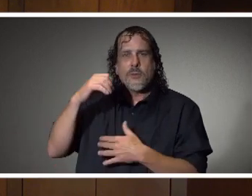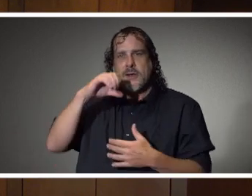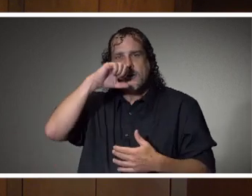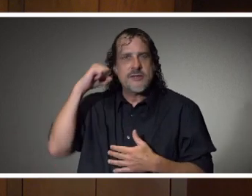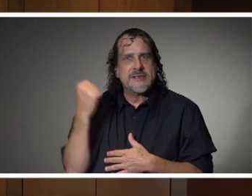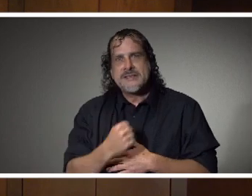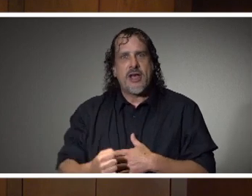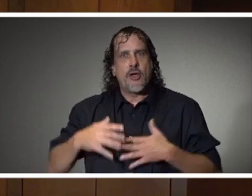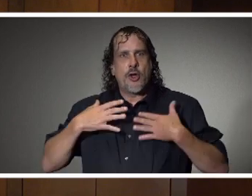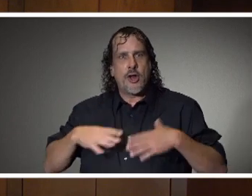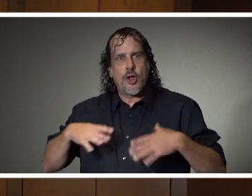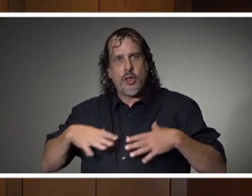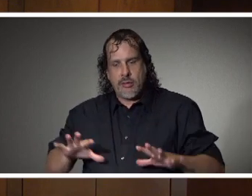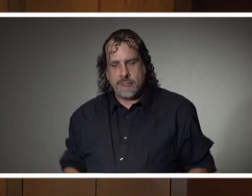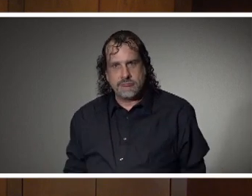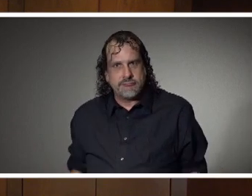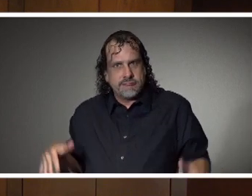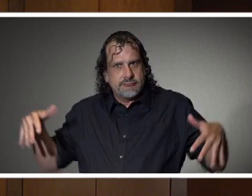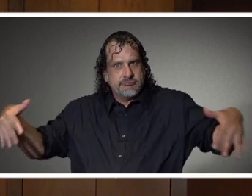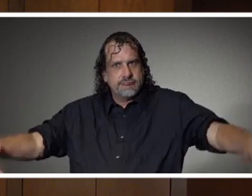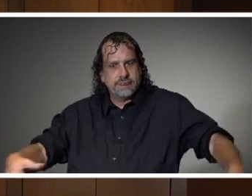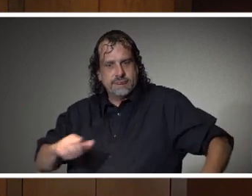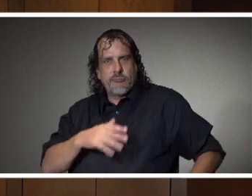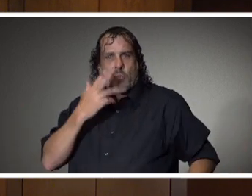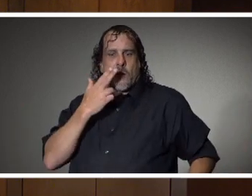can be seen as a practice in the fraternity for decades.